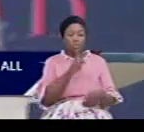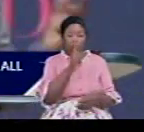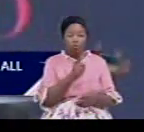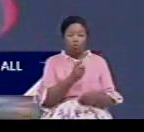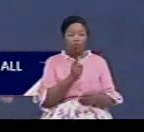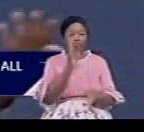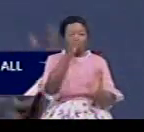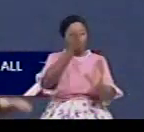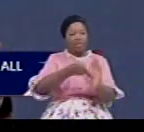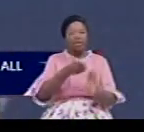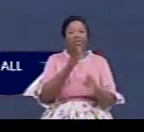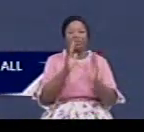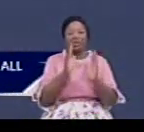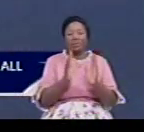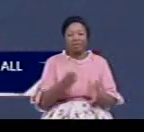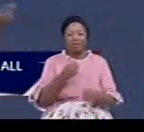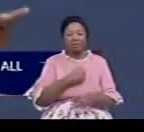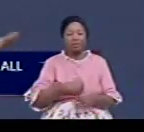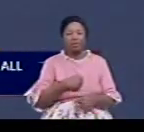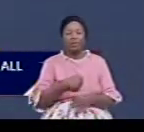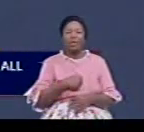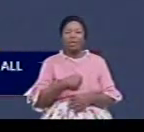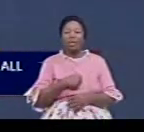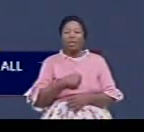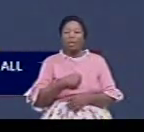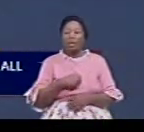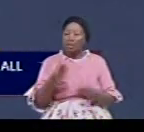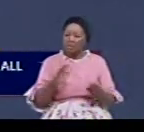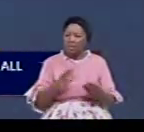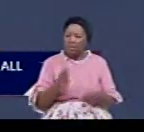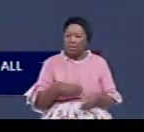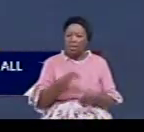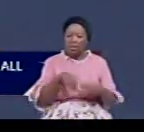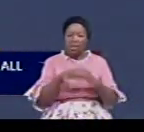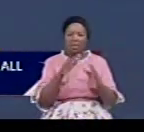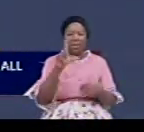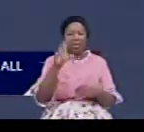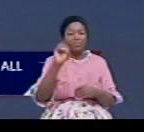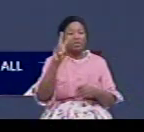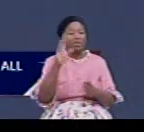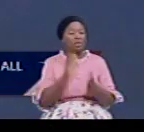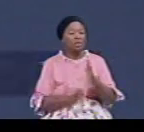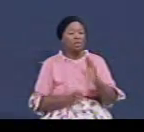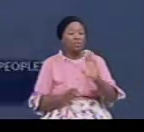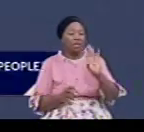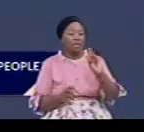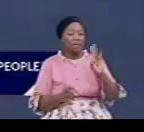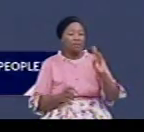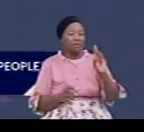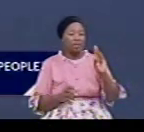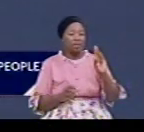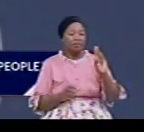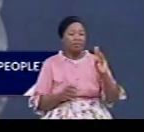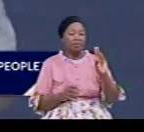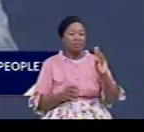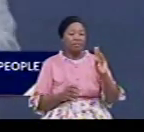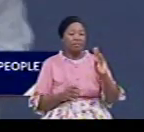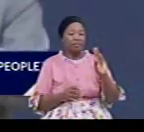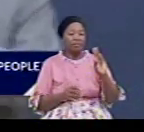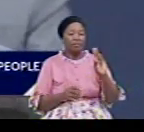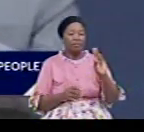for all people. In Leviticus chapter 17, reading here from verse